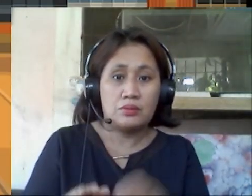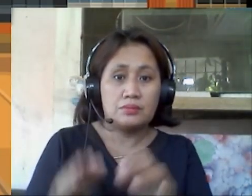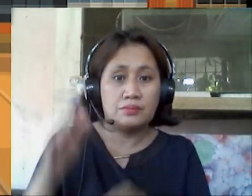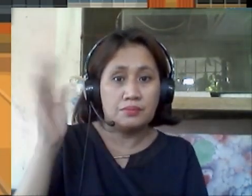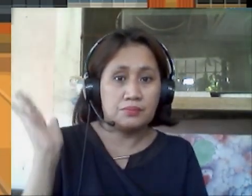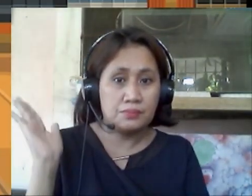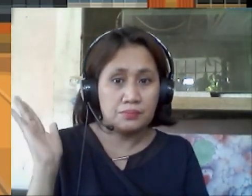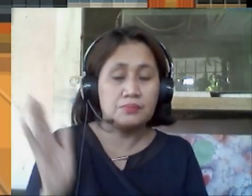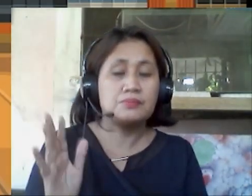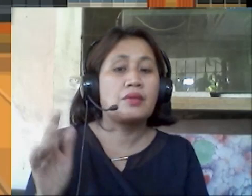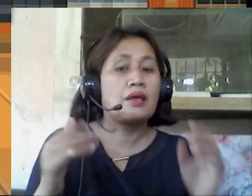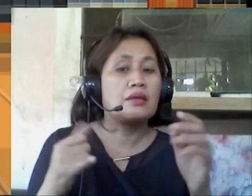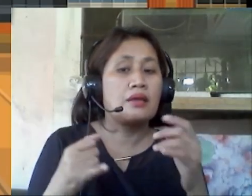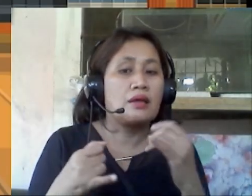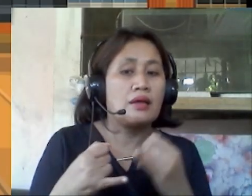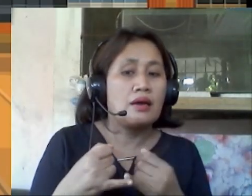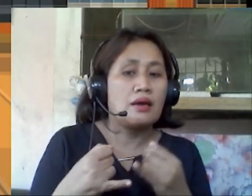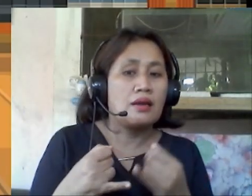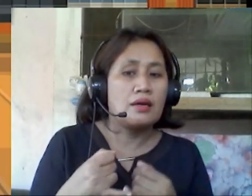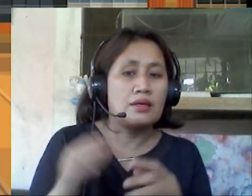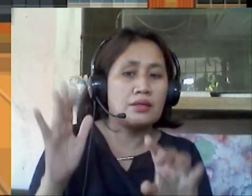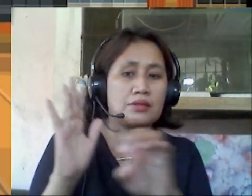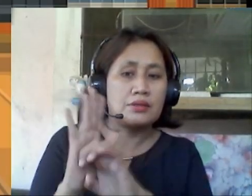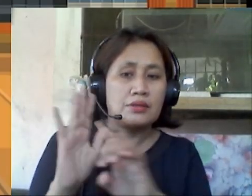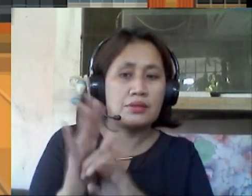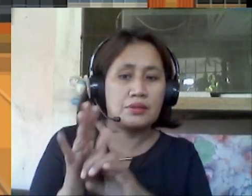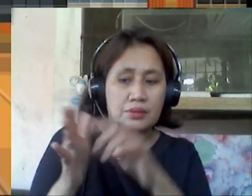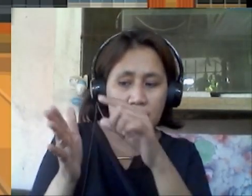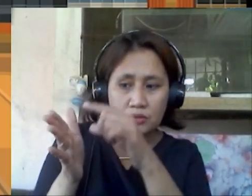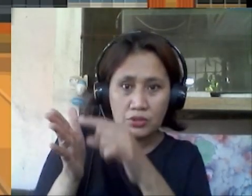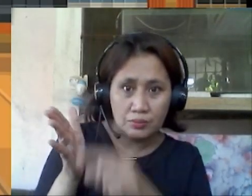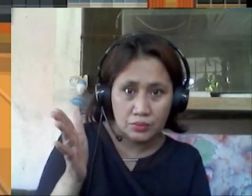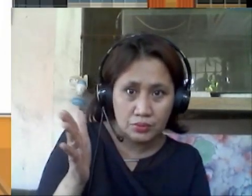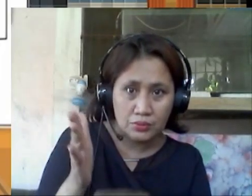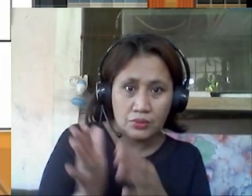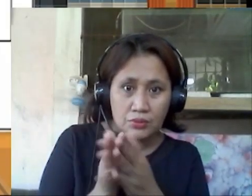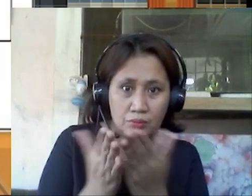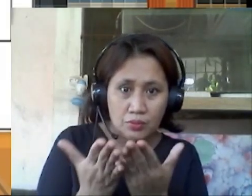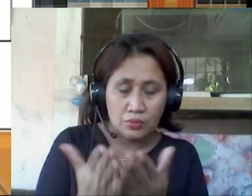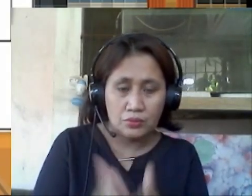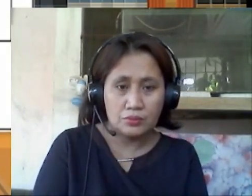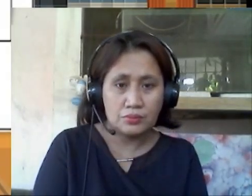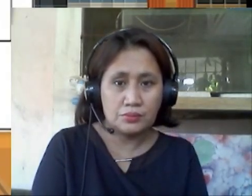And lastly, here is an example of a chapter in a book.